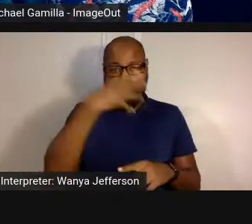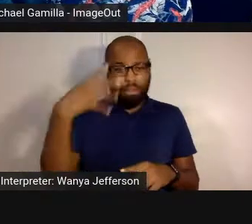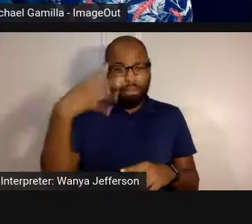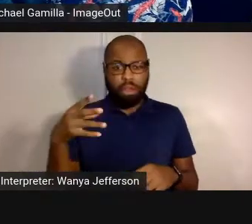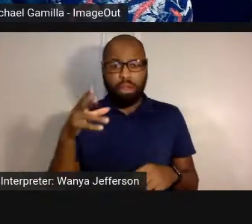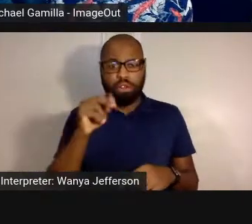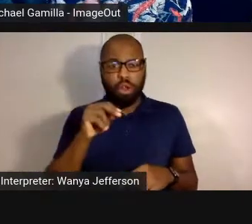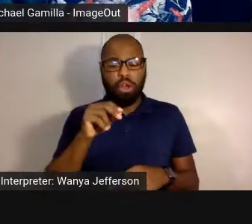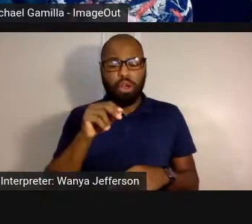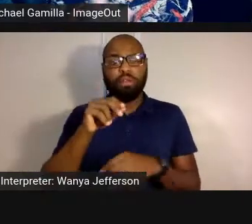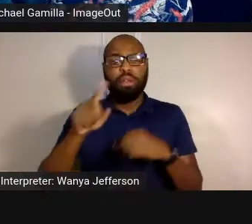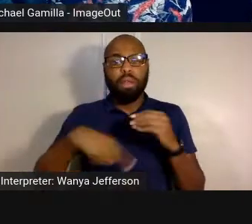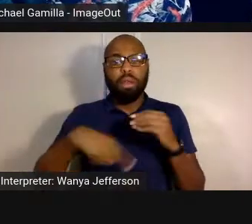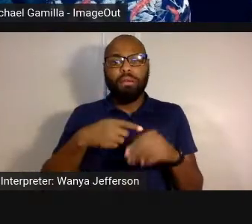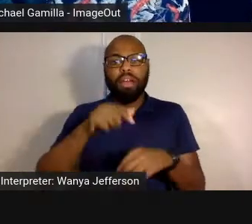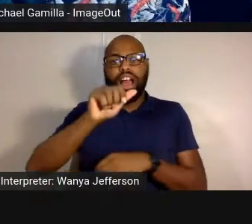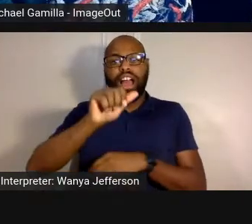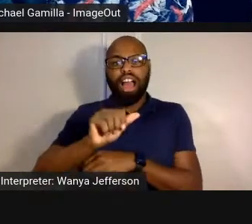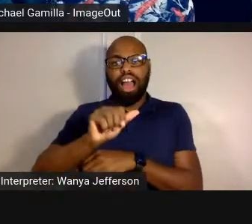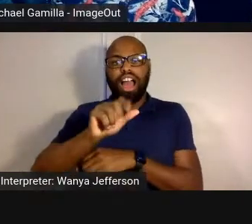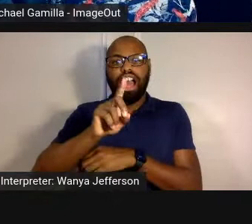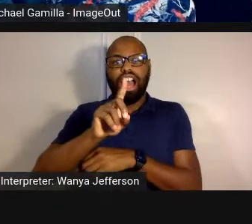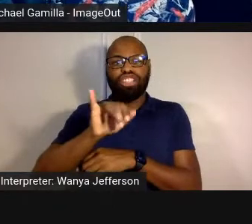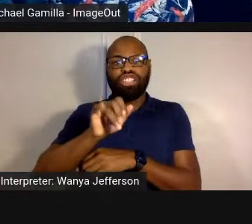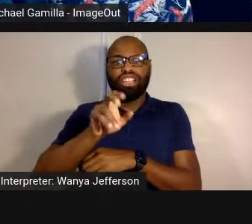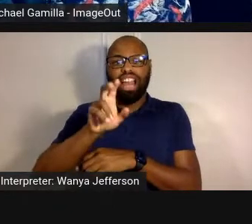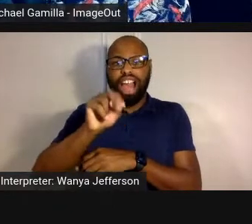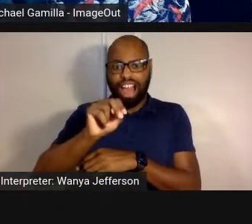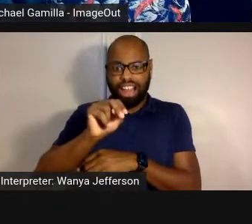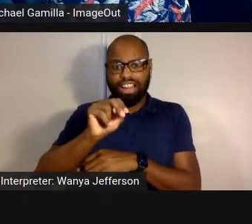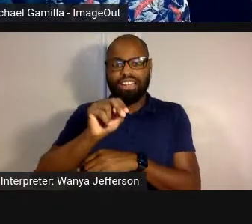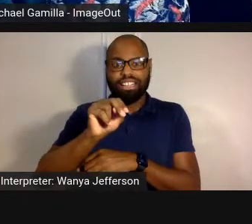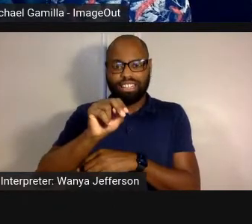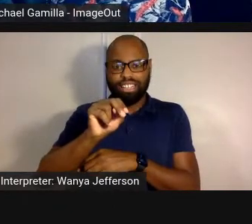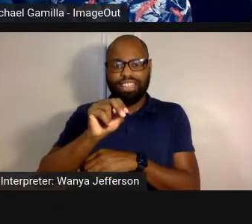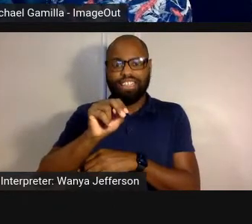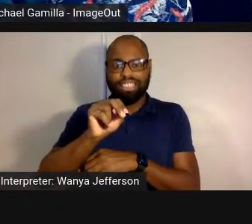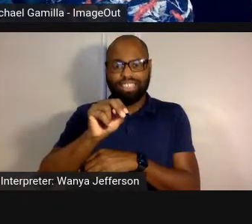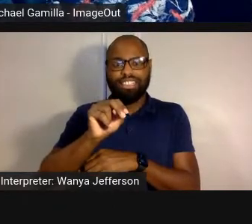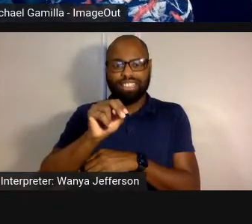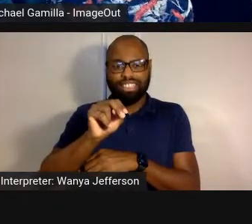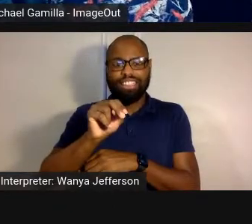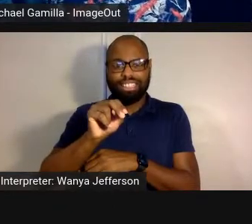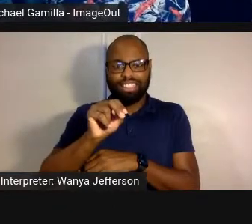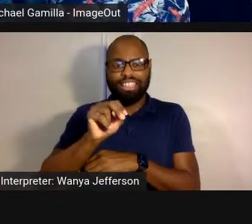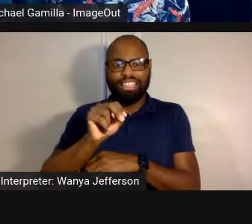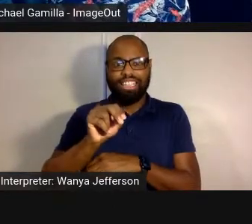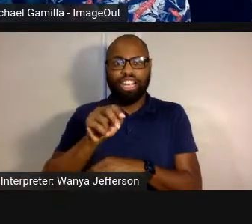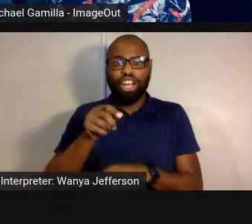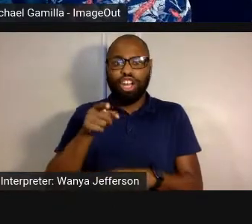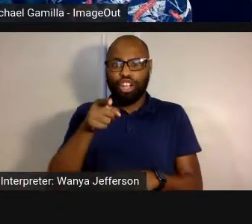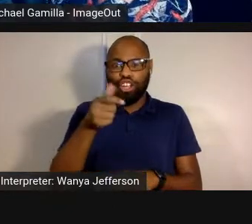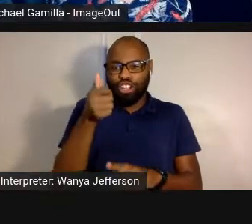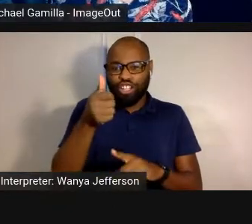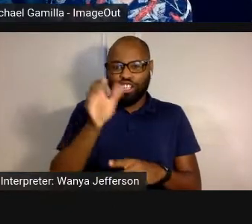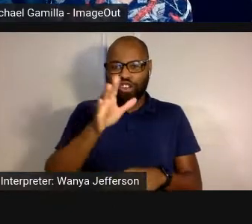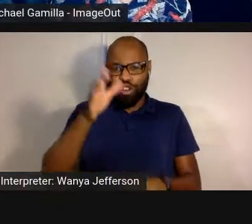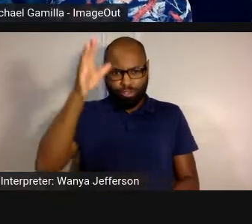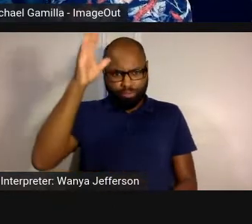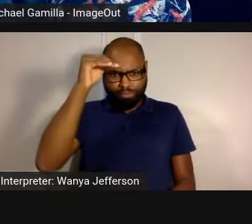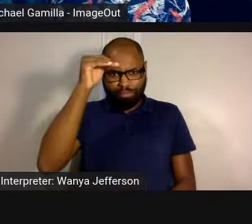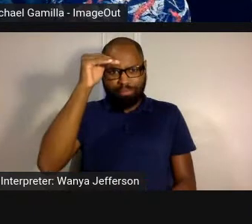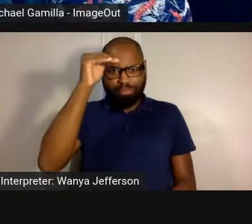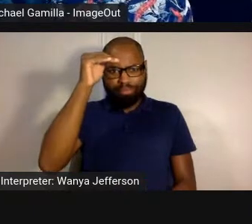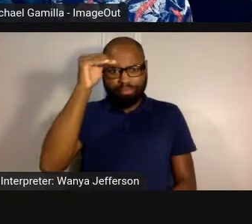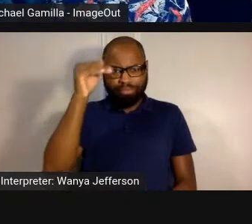Adrian, Adrian, you and your stubbornness to be closeted to